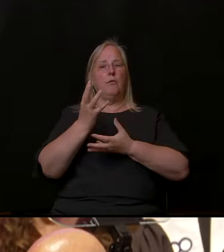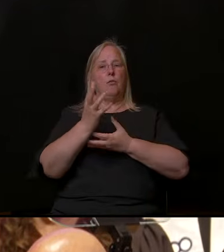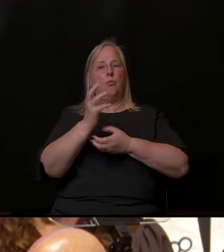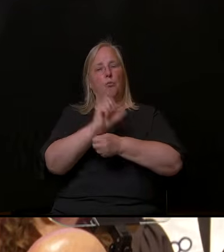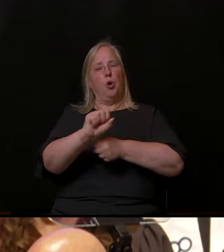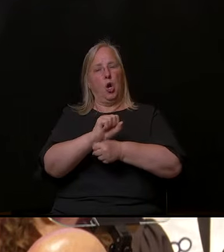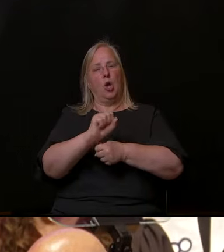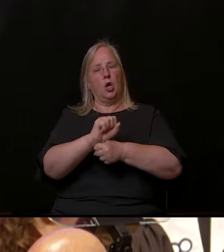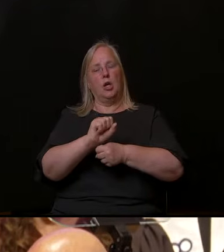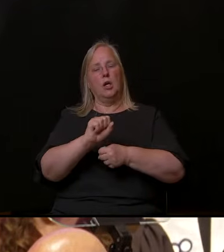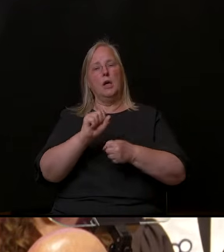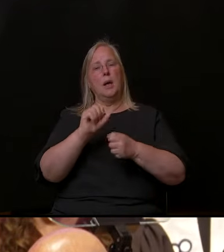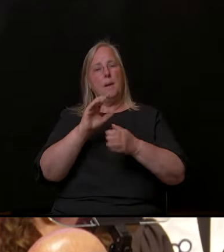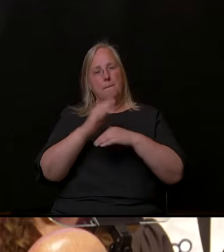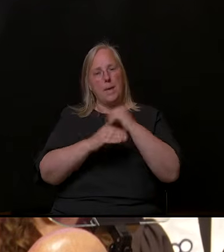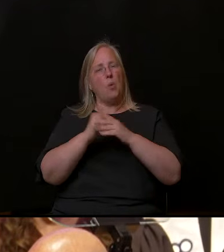intention,